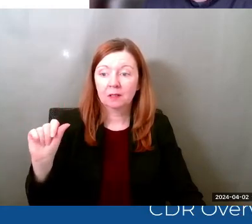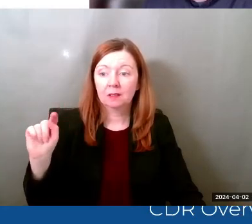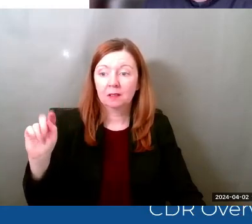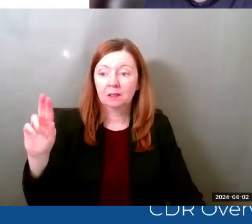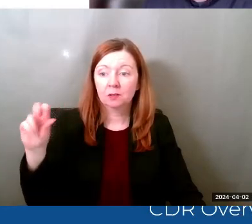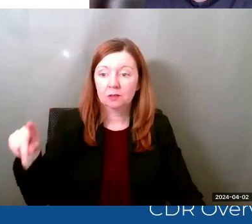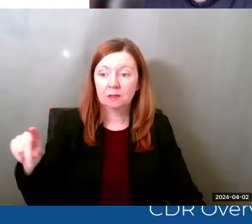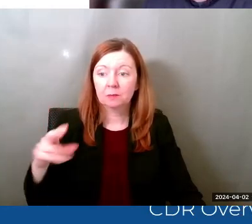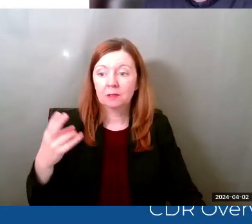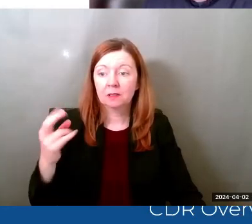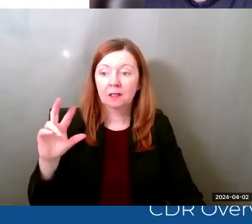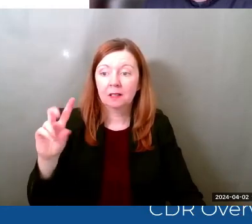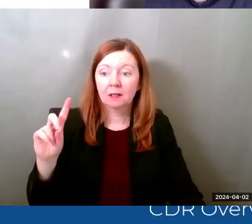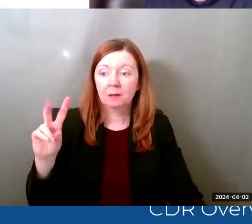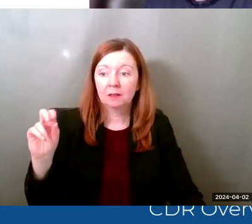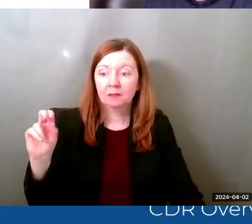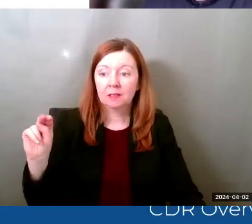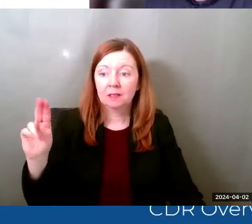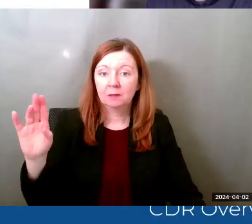Howard Van Buren,